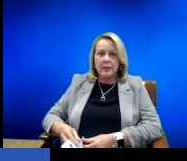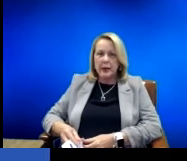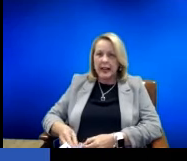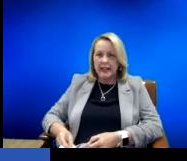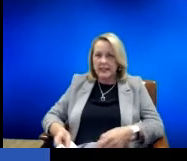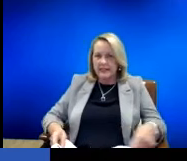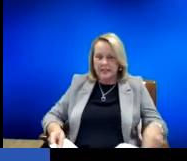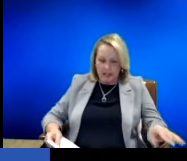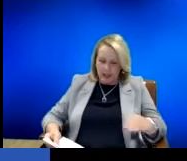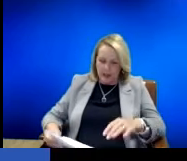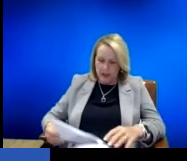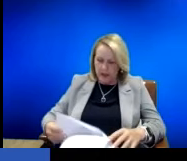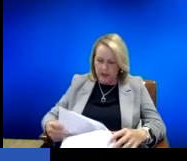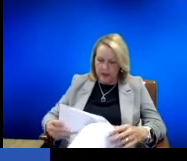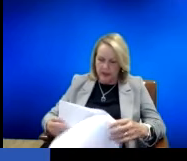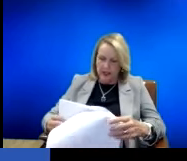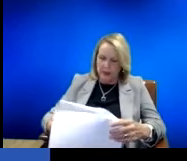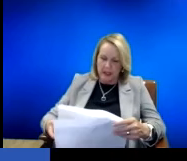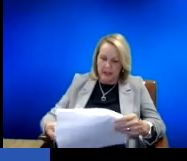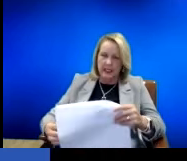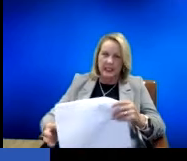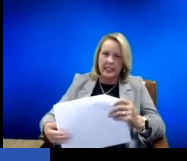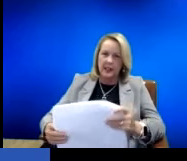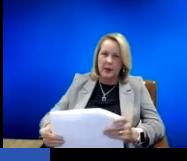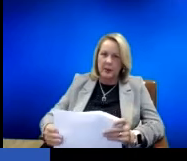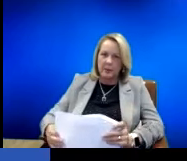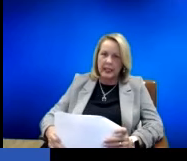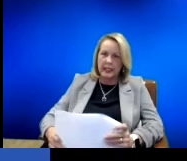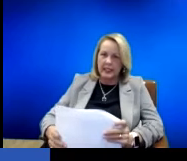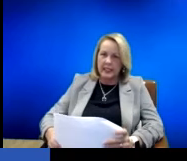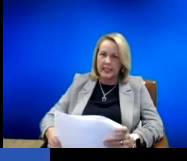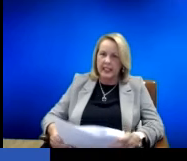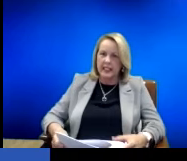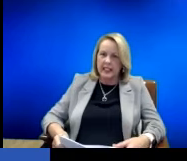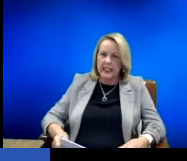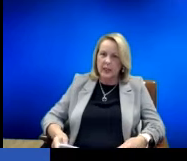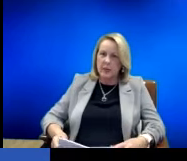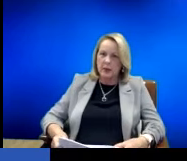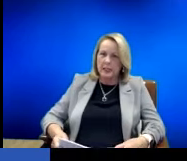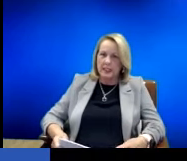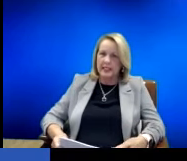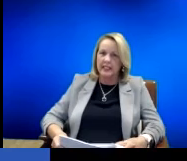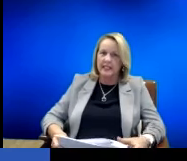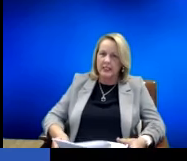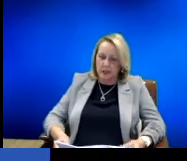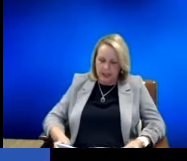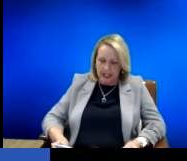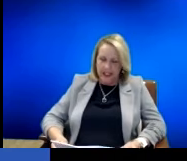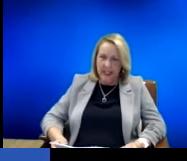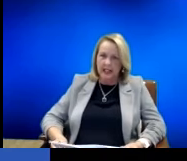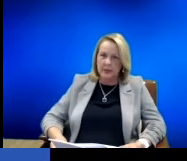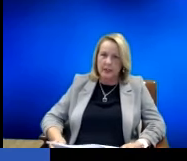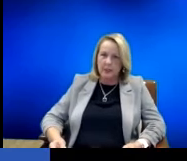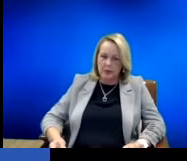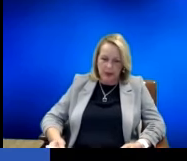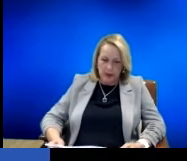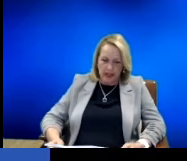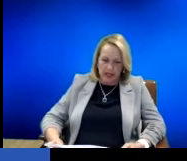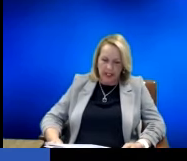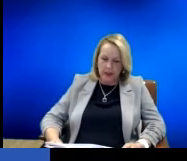No impact on your federal benefits. I know I'm repeating this again and again, but we just think this is without a doubt the